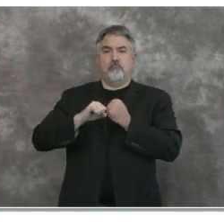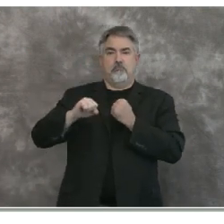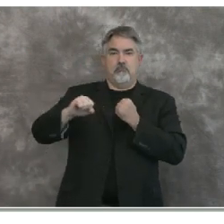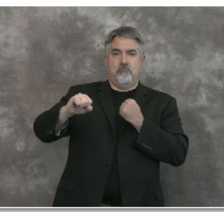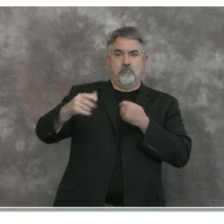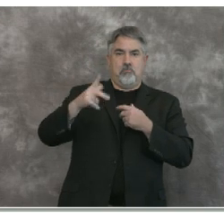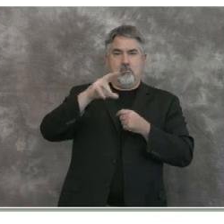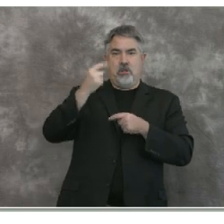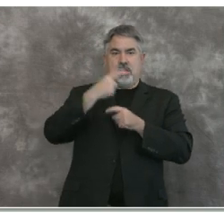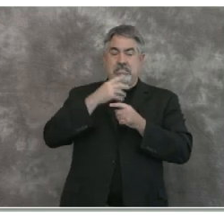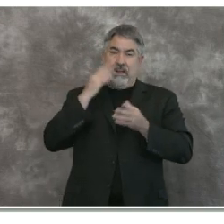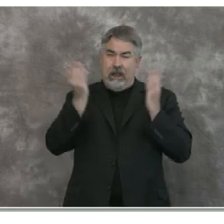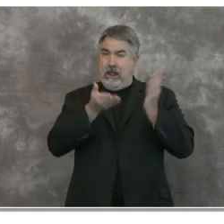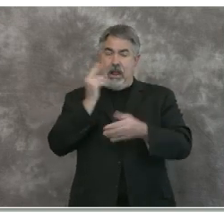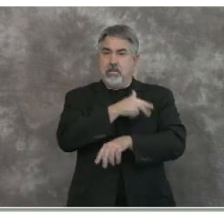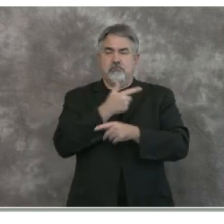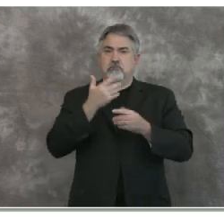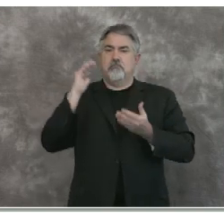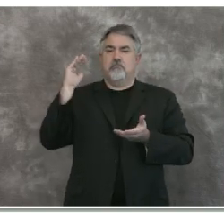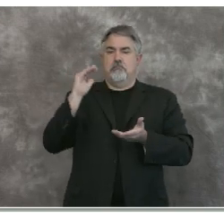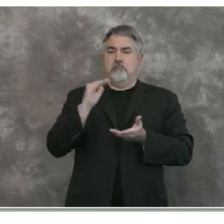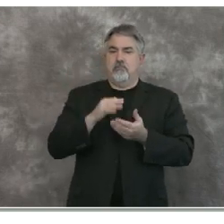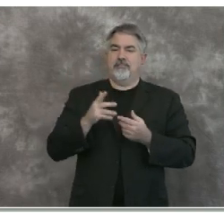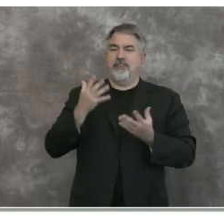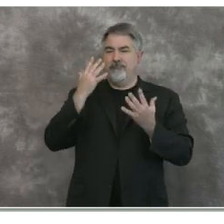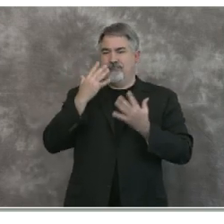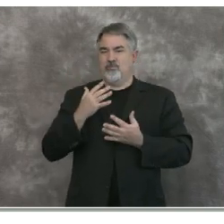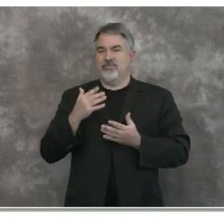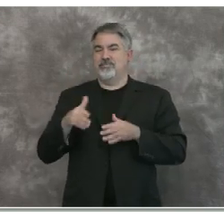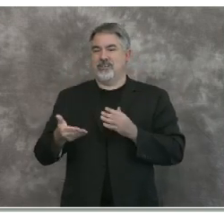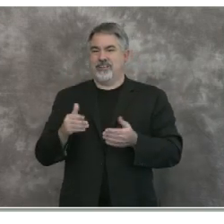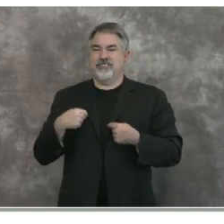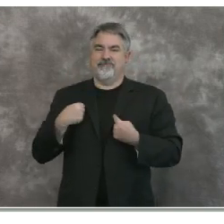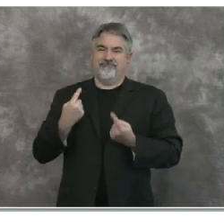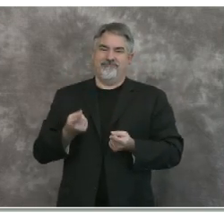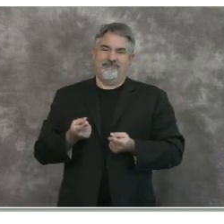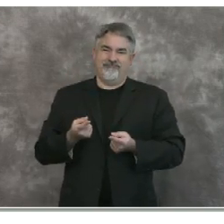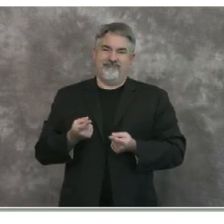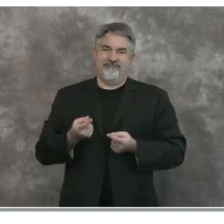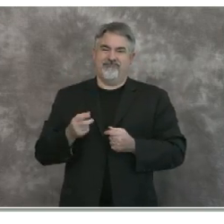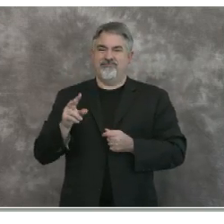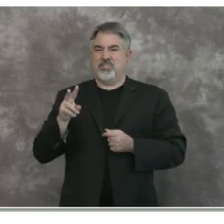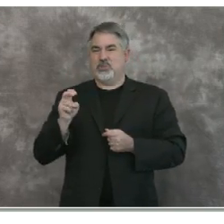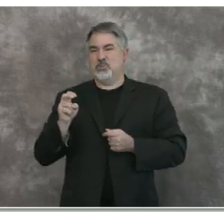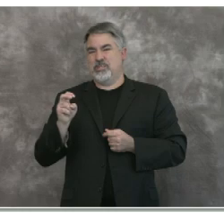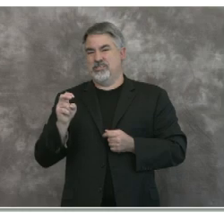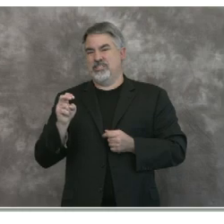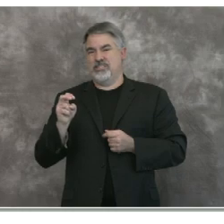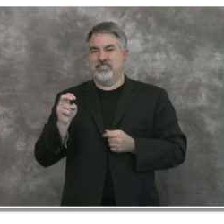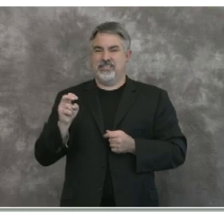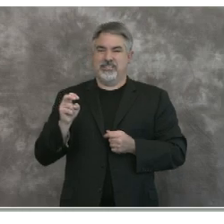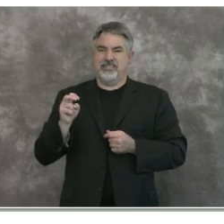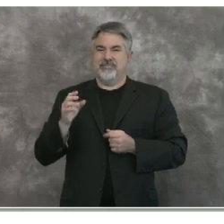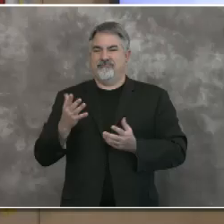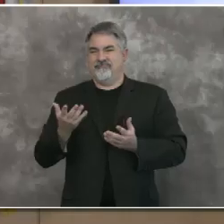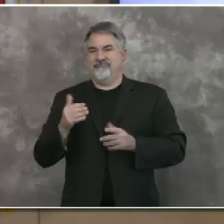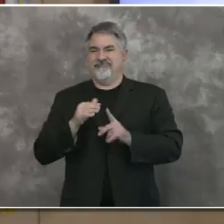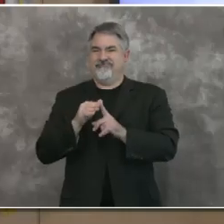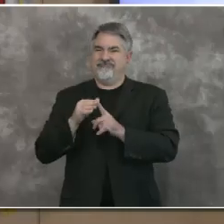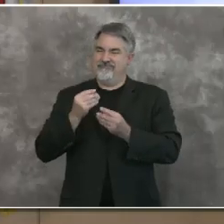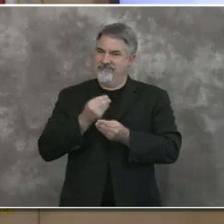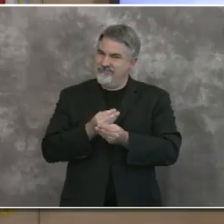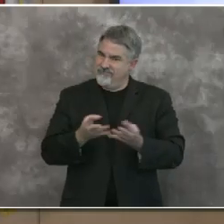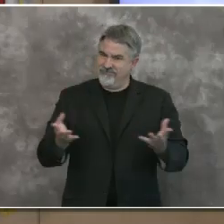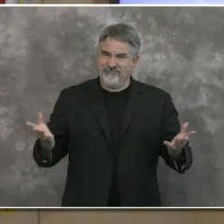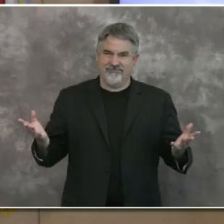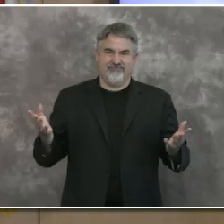ICU, and then the unfortunate loss of life today hitting the 200 mark, which is a reminder that despite all of